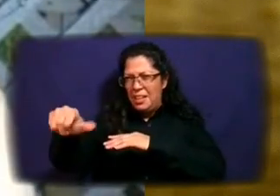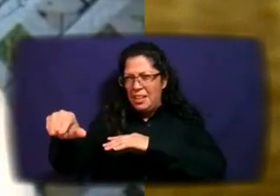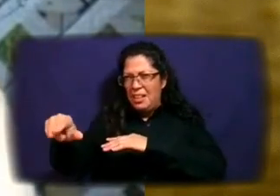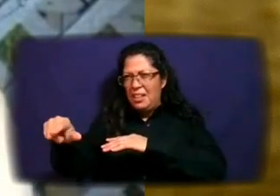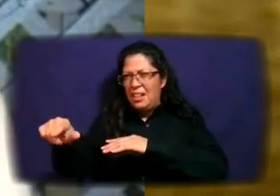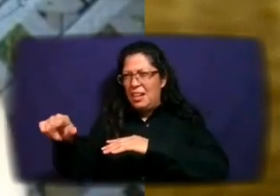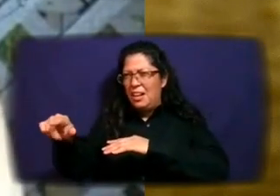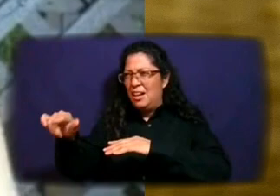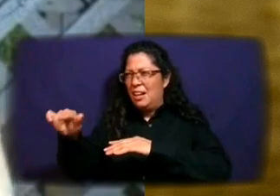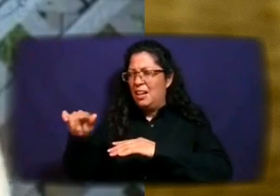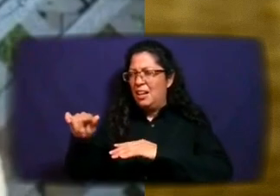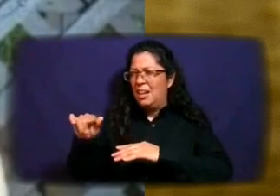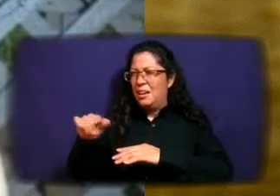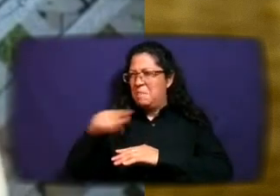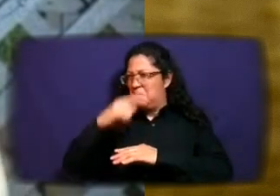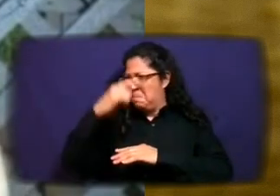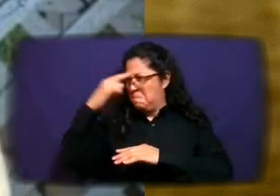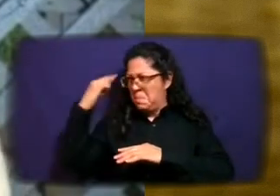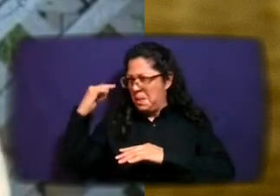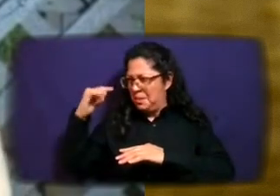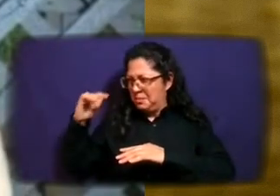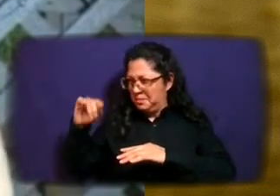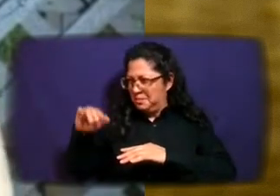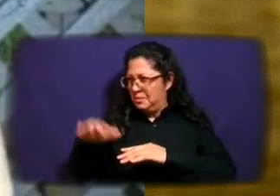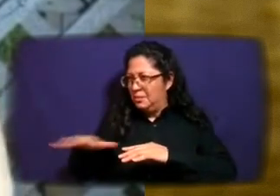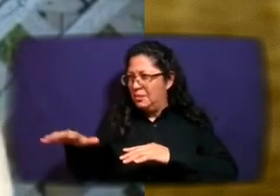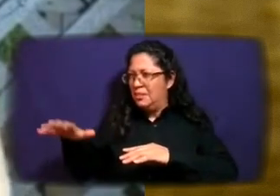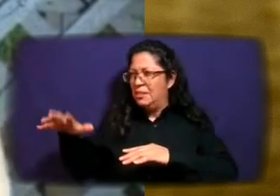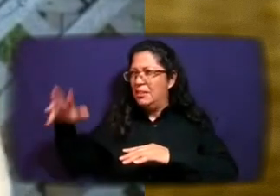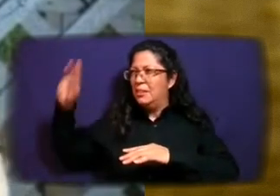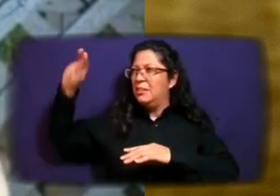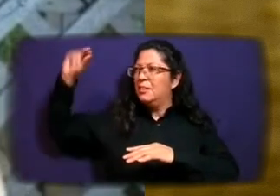hits the asphalt, black.